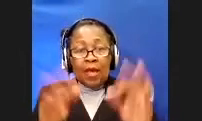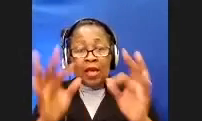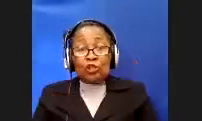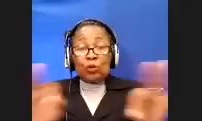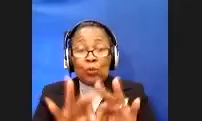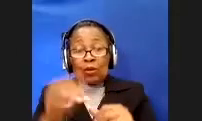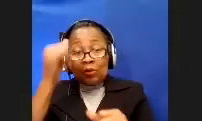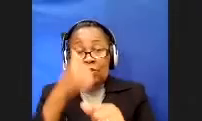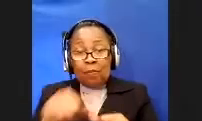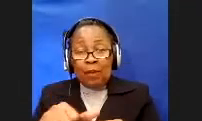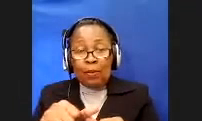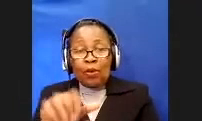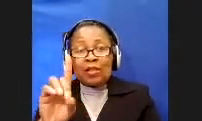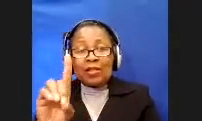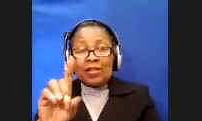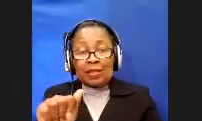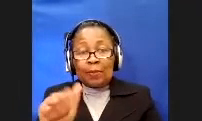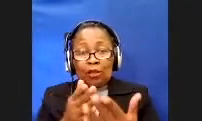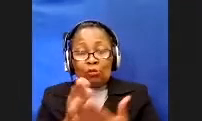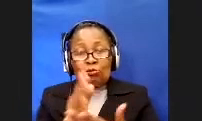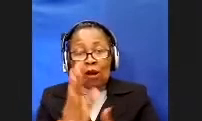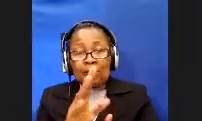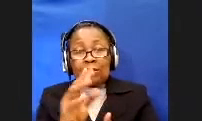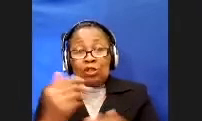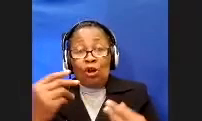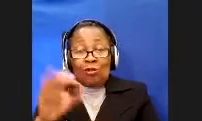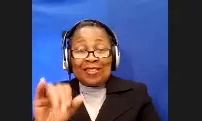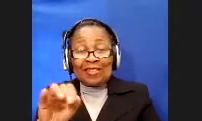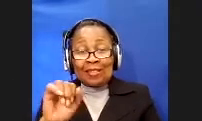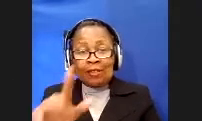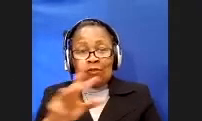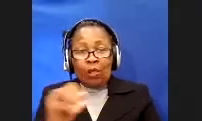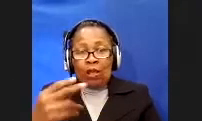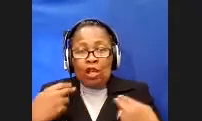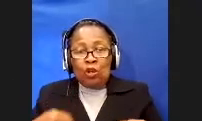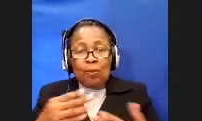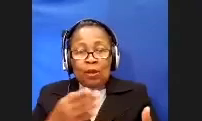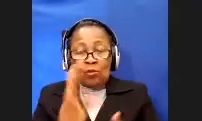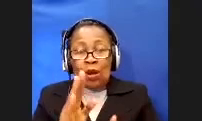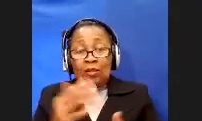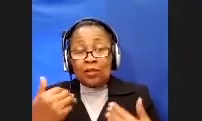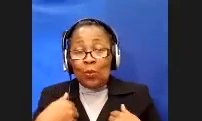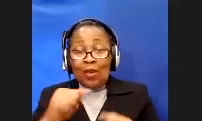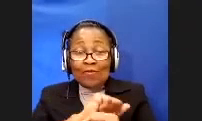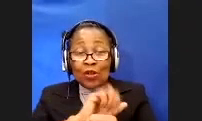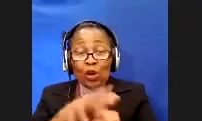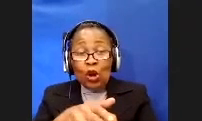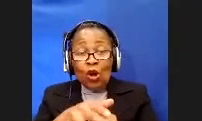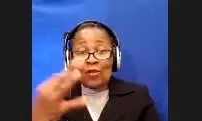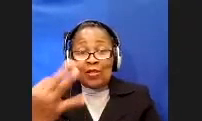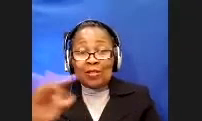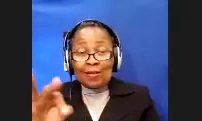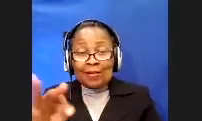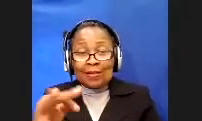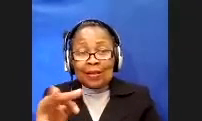disability rights are civil and human rights. And just because we have a COVID-19 roaming around out there, and